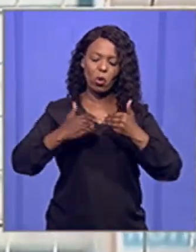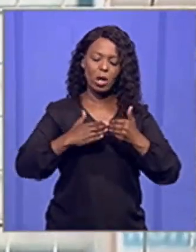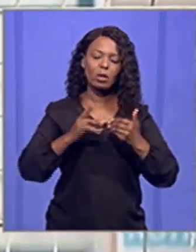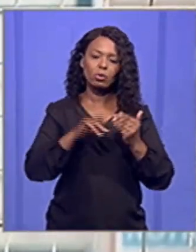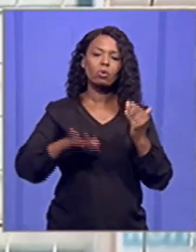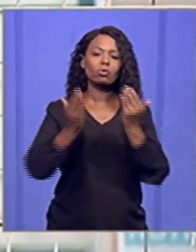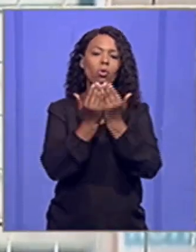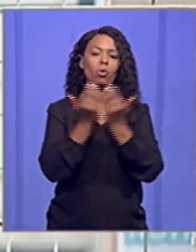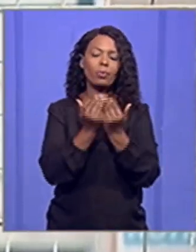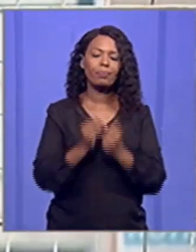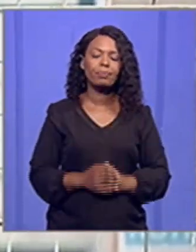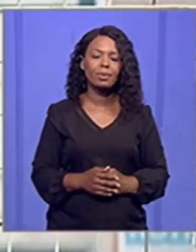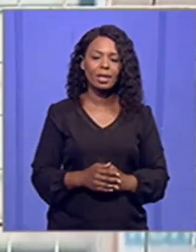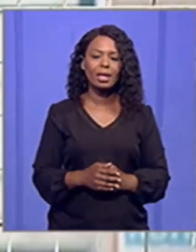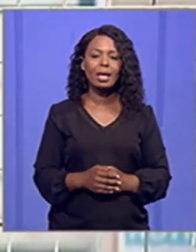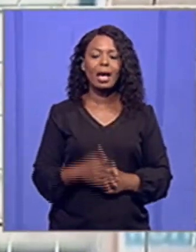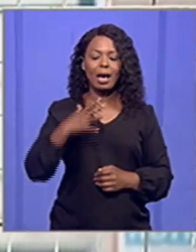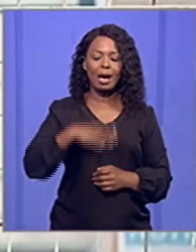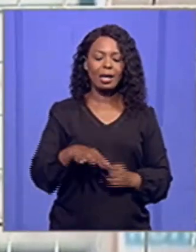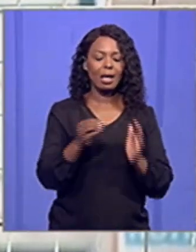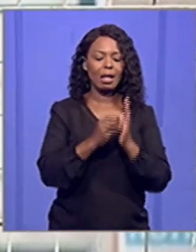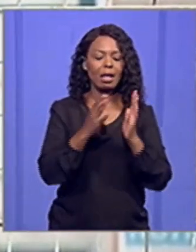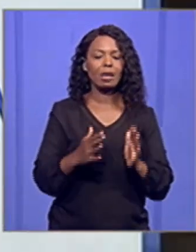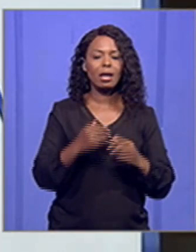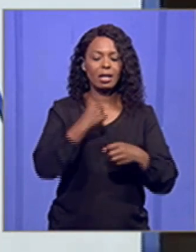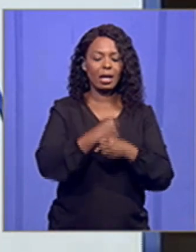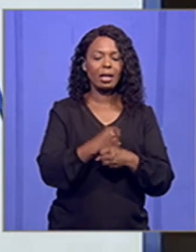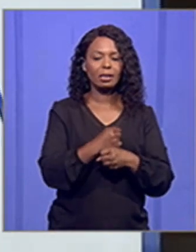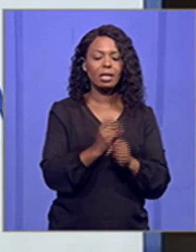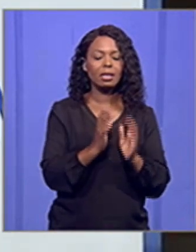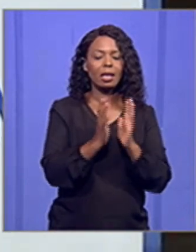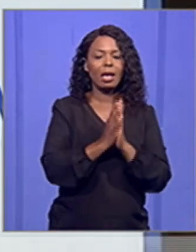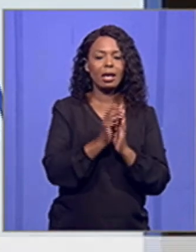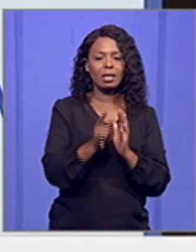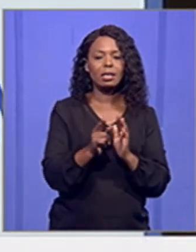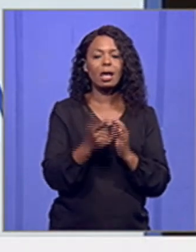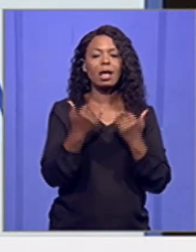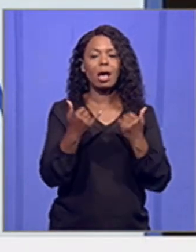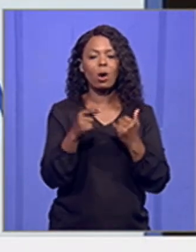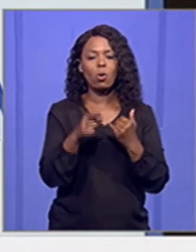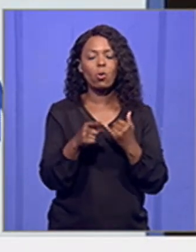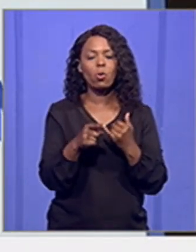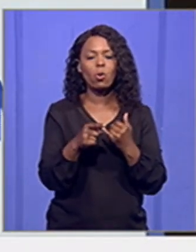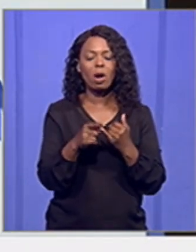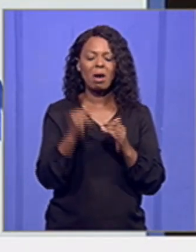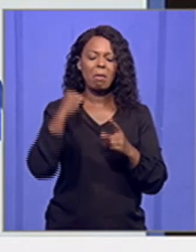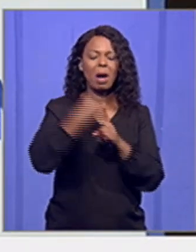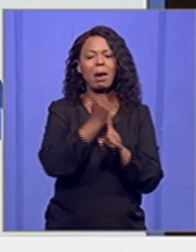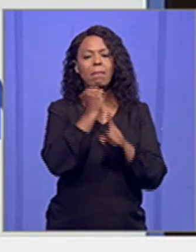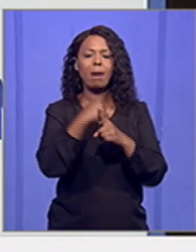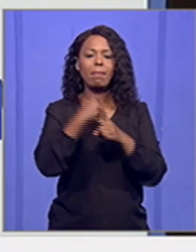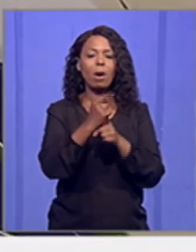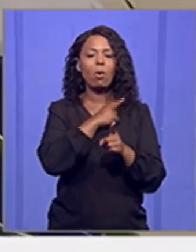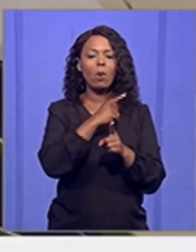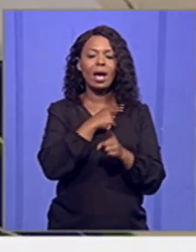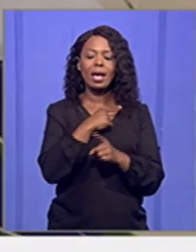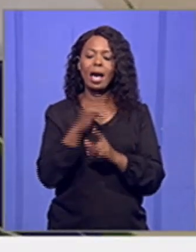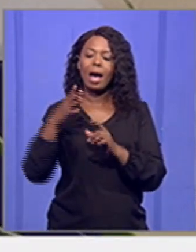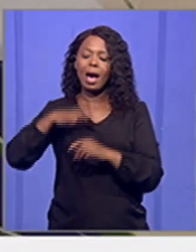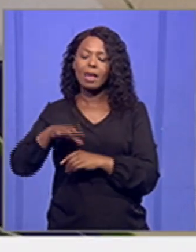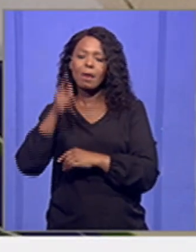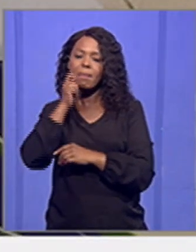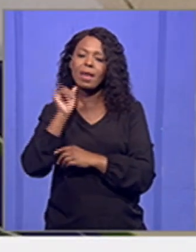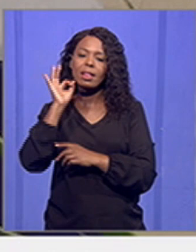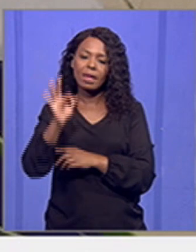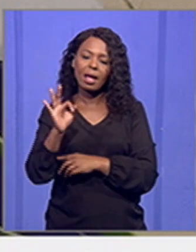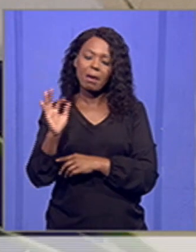Ekurhukleni moithuti wa Grada ya lesome o bolailwe ka go hlabiwa ntweng ye go thweng e tsogile morago ga gore bašimane ba bararo ba